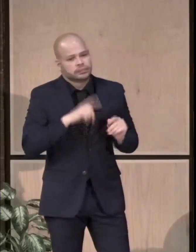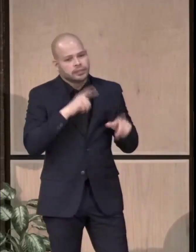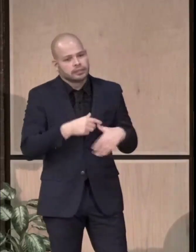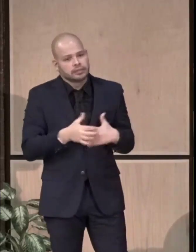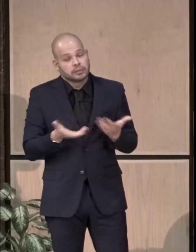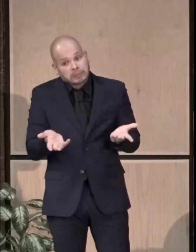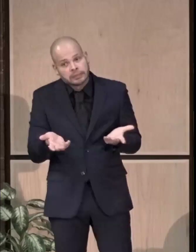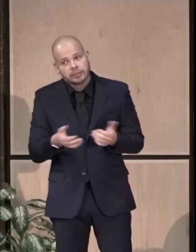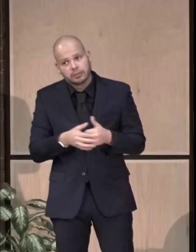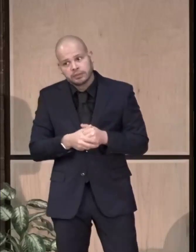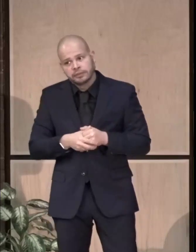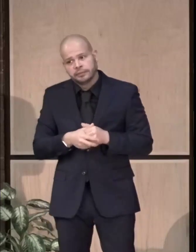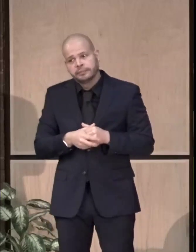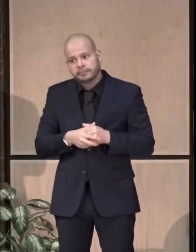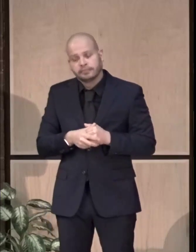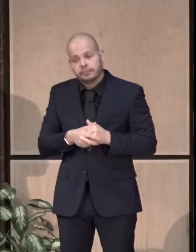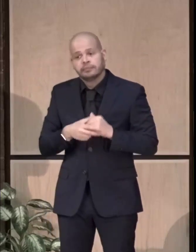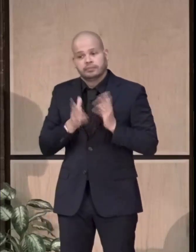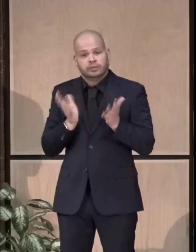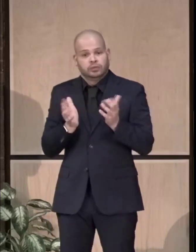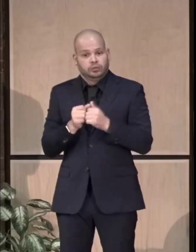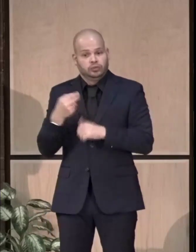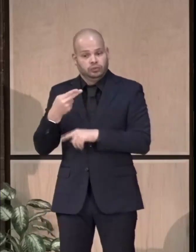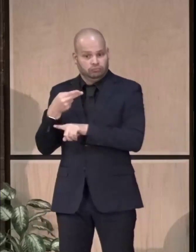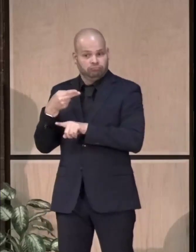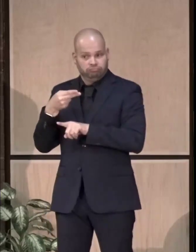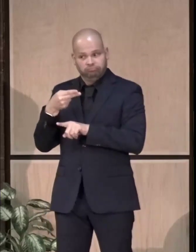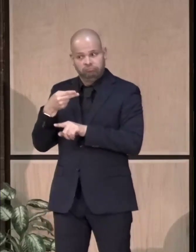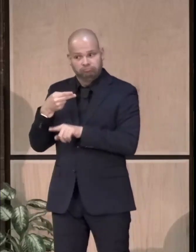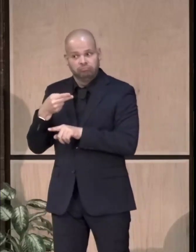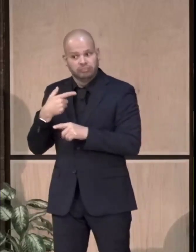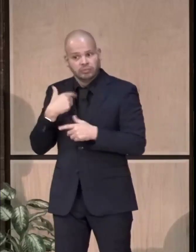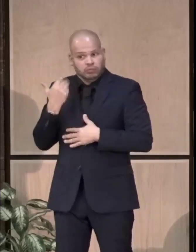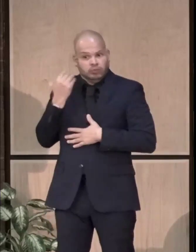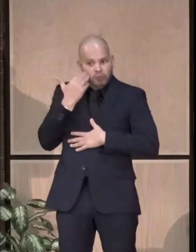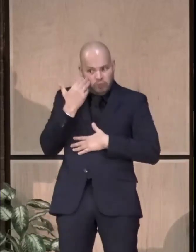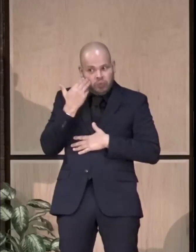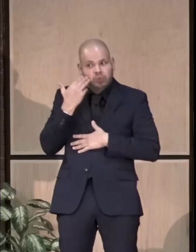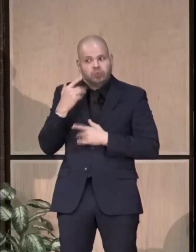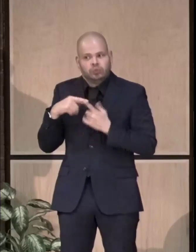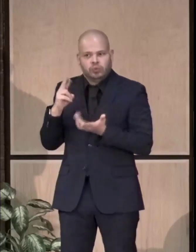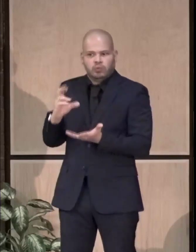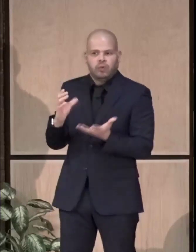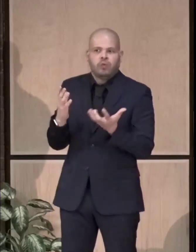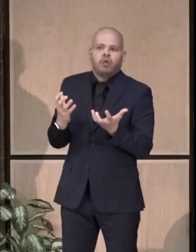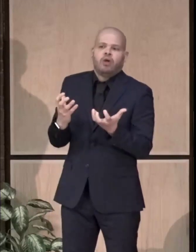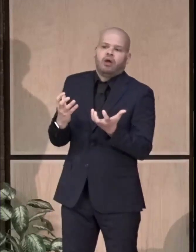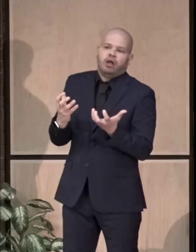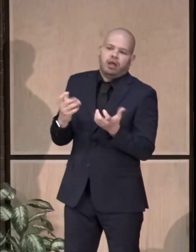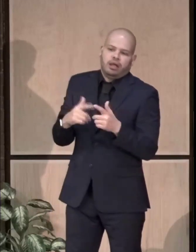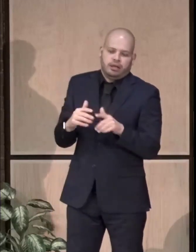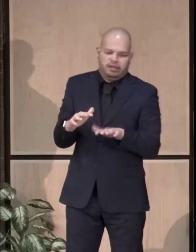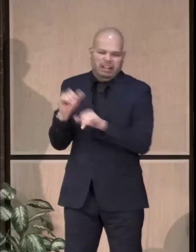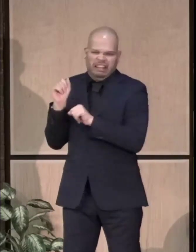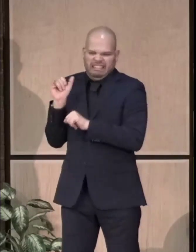after some of the conversations I had with Hodgson, that he was, that Card was looking to try to get out earlier, and there was to be a hearing of